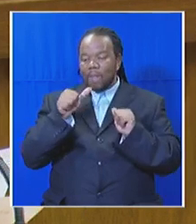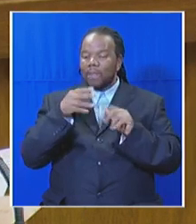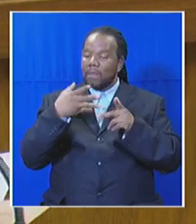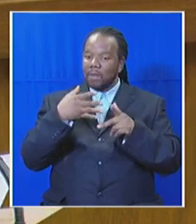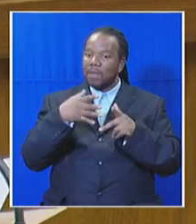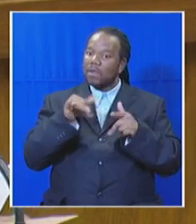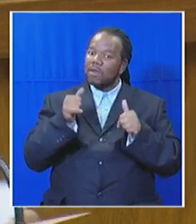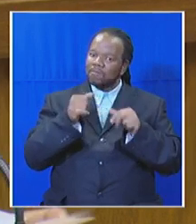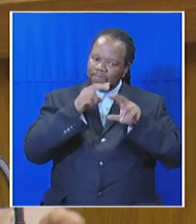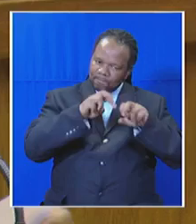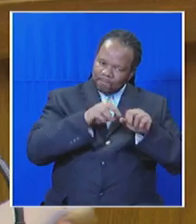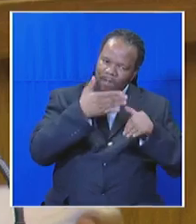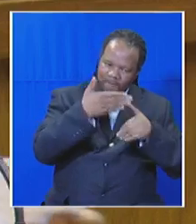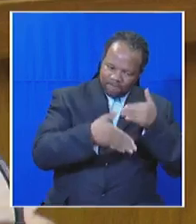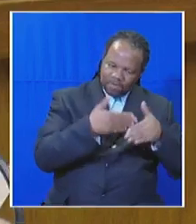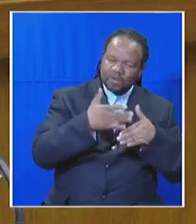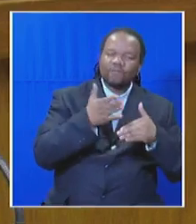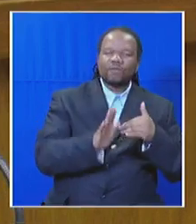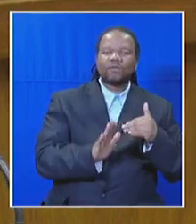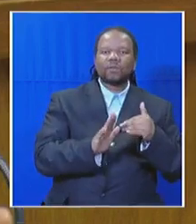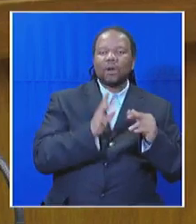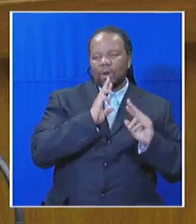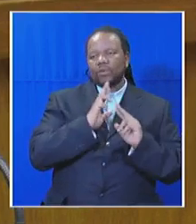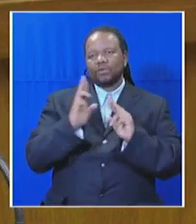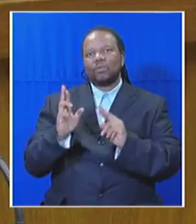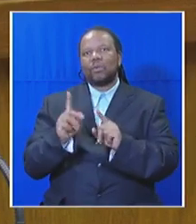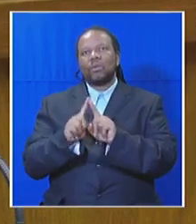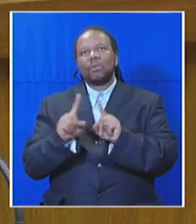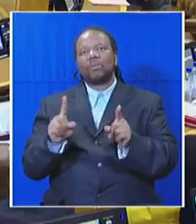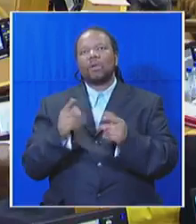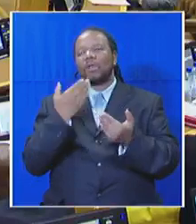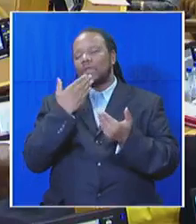been concluded. I thank you, Madam Speaker.